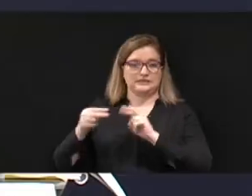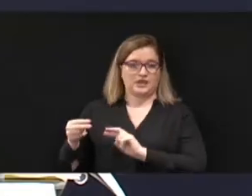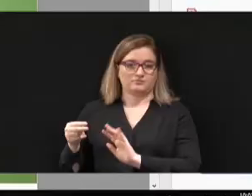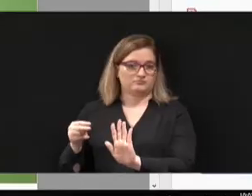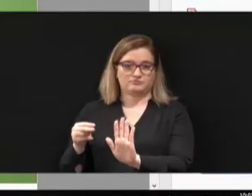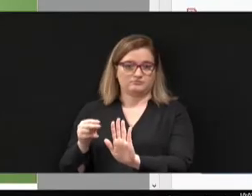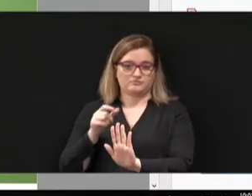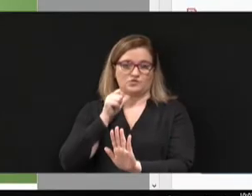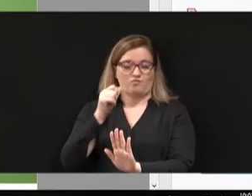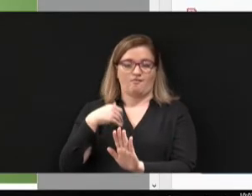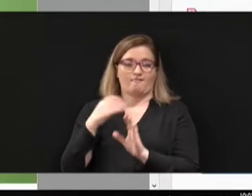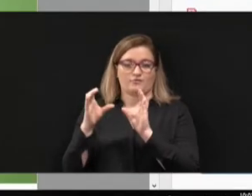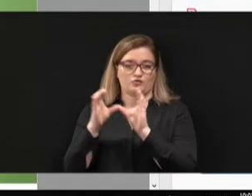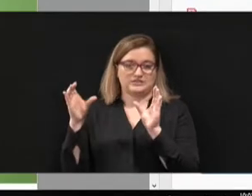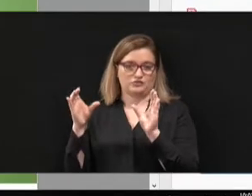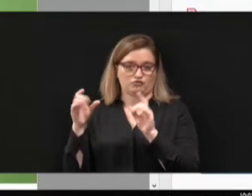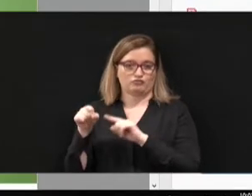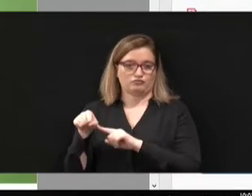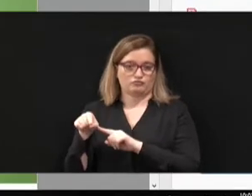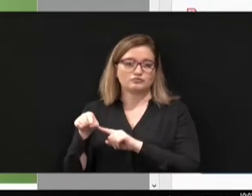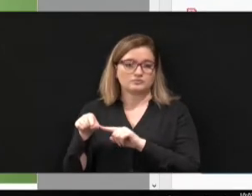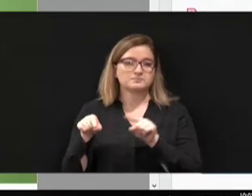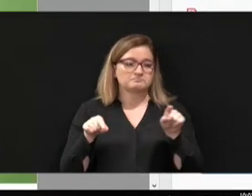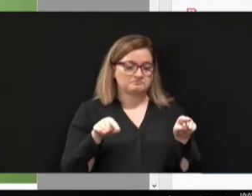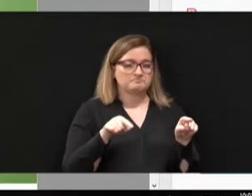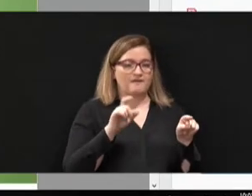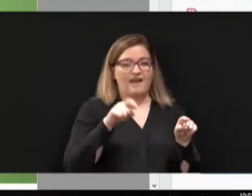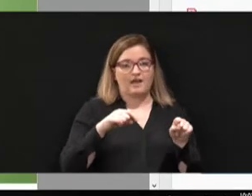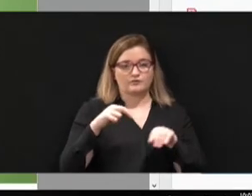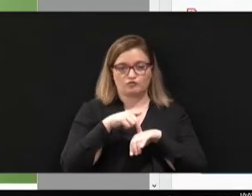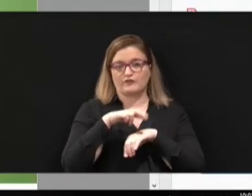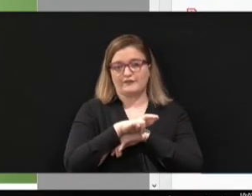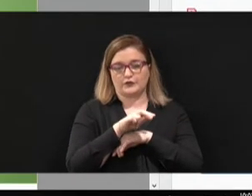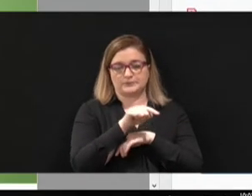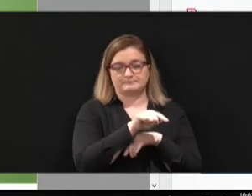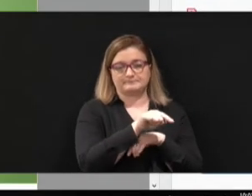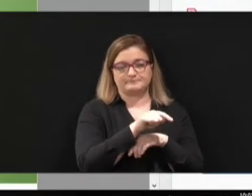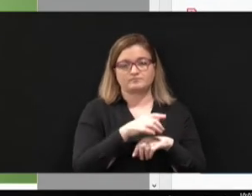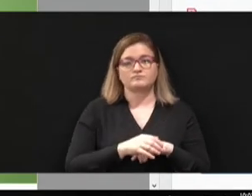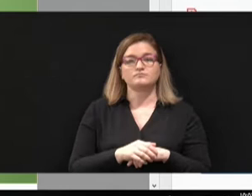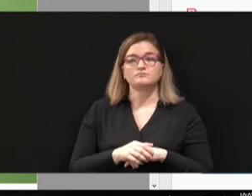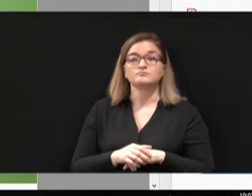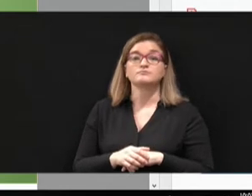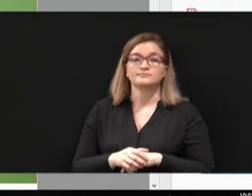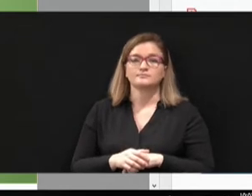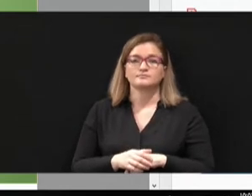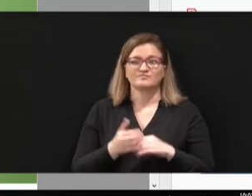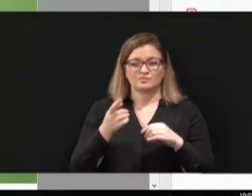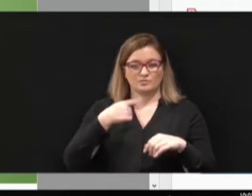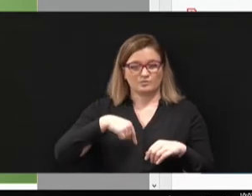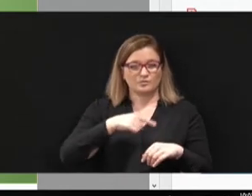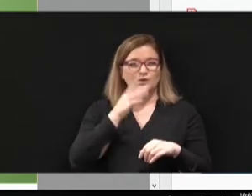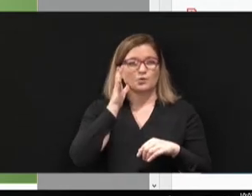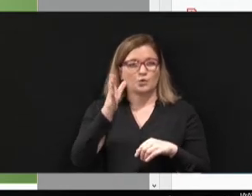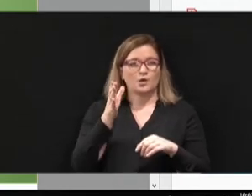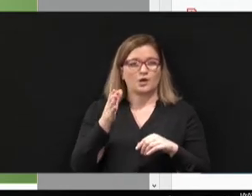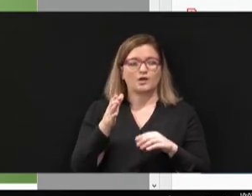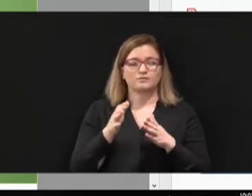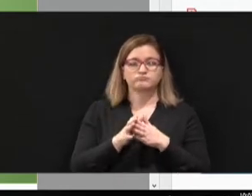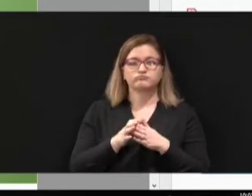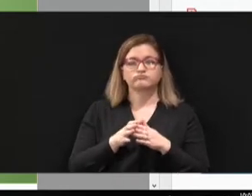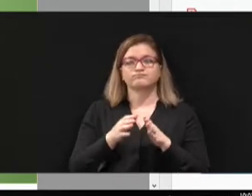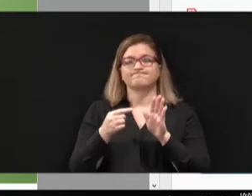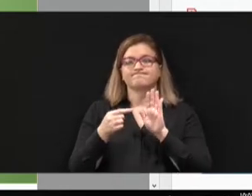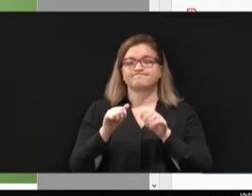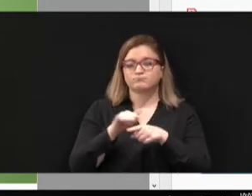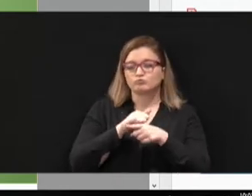Okay, we are going to do a dyslexia simulation. And the goal of this simulation is to give